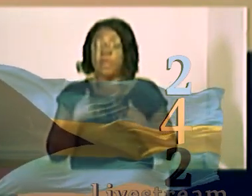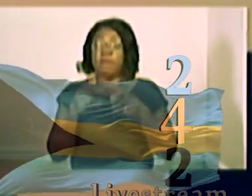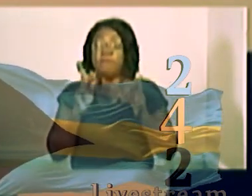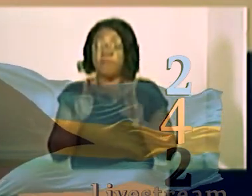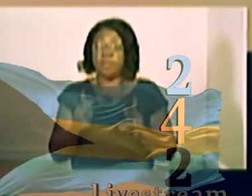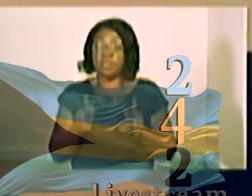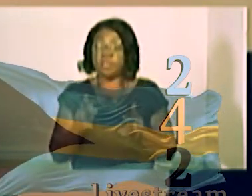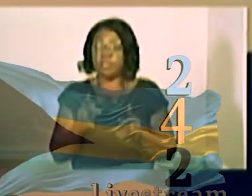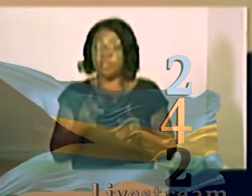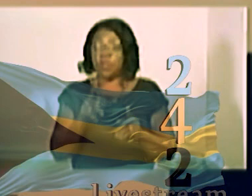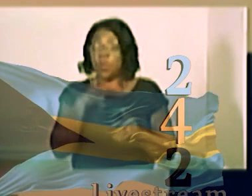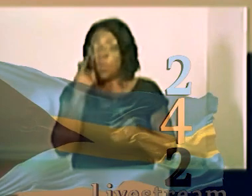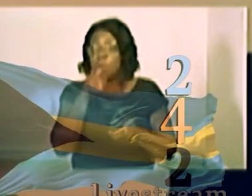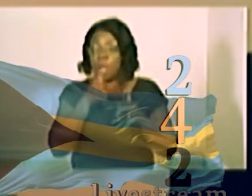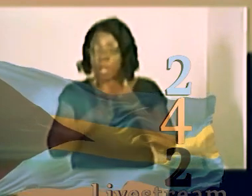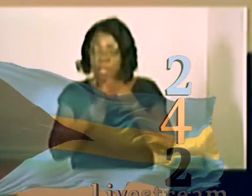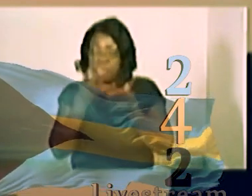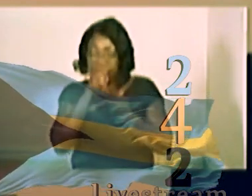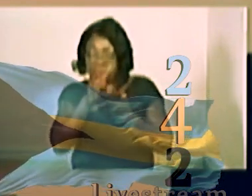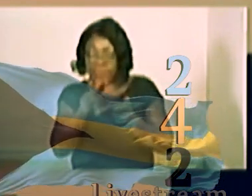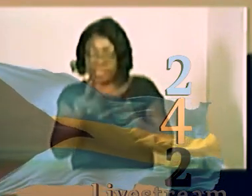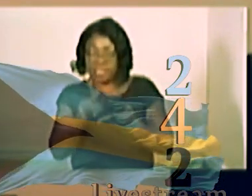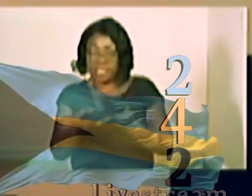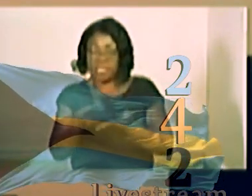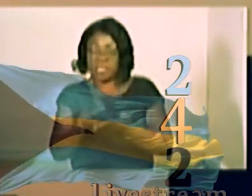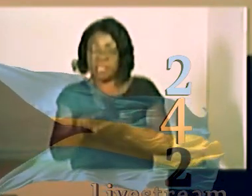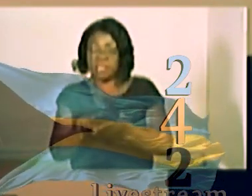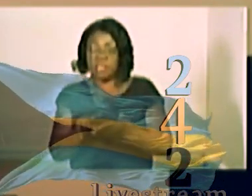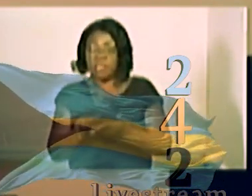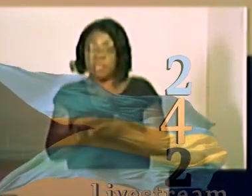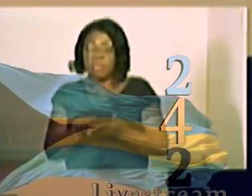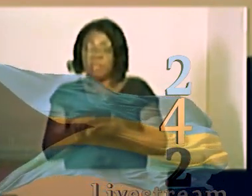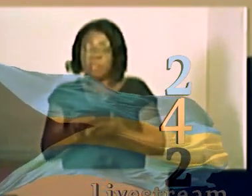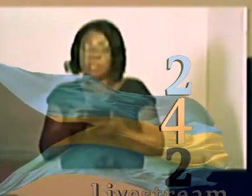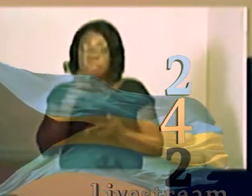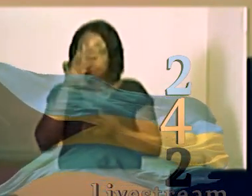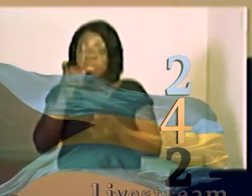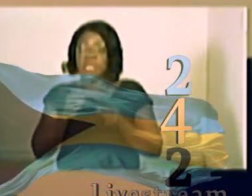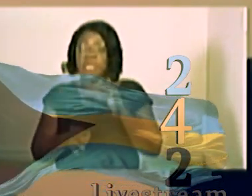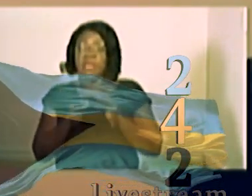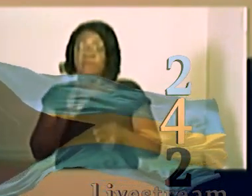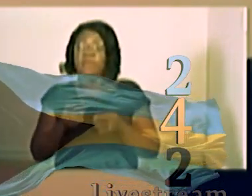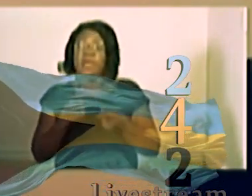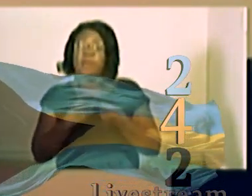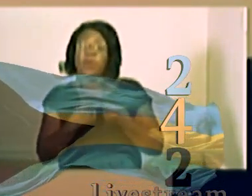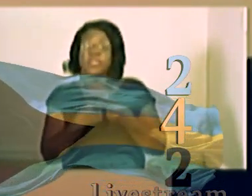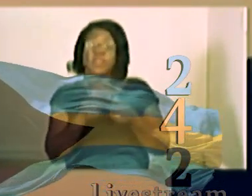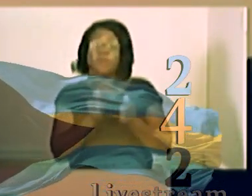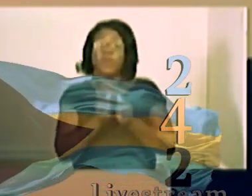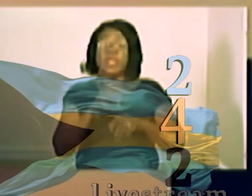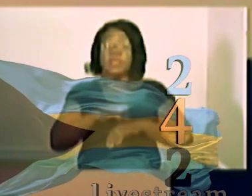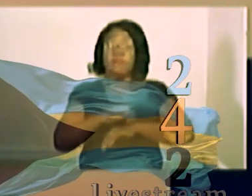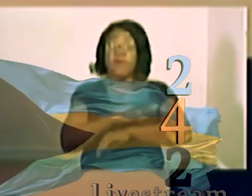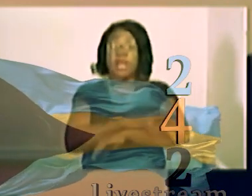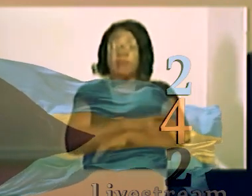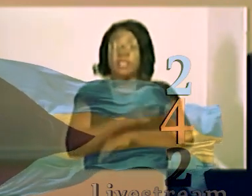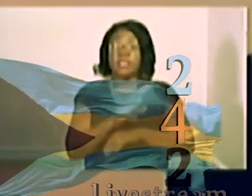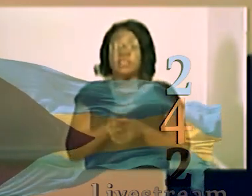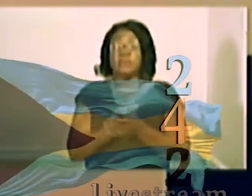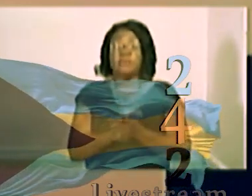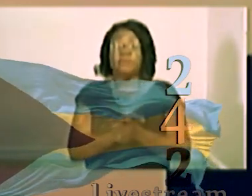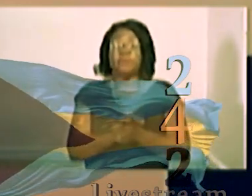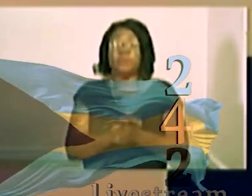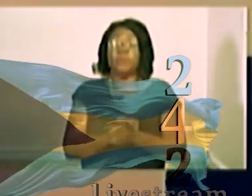that are under investigations, we do an initial evaluation as it relates to possibilities of having persons they may have come in contact